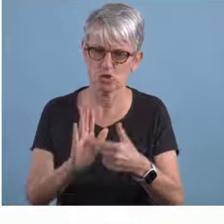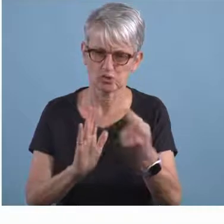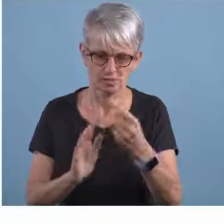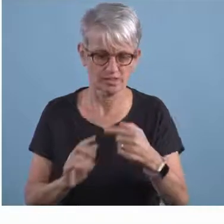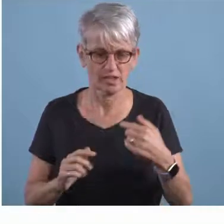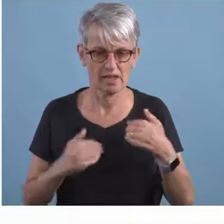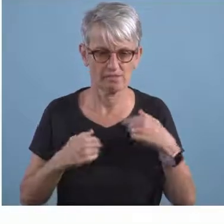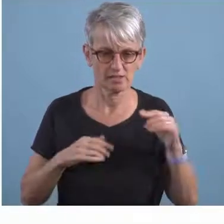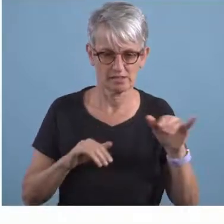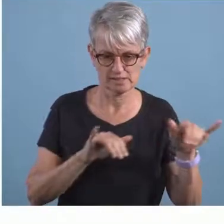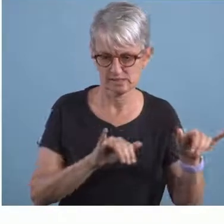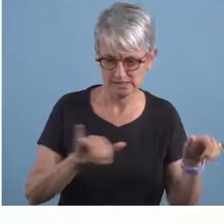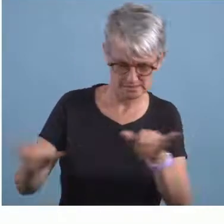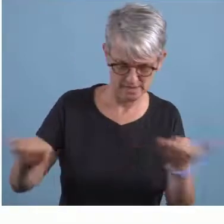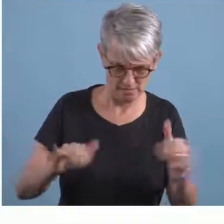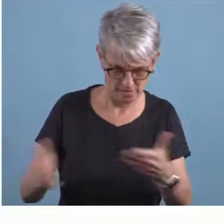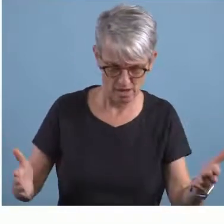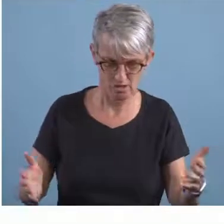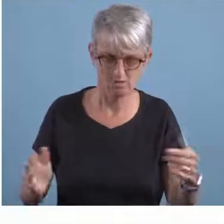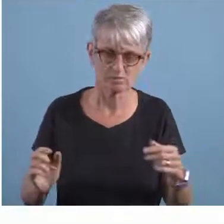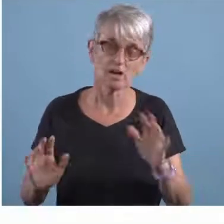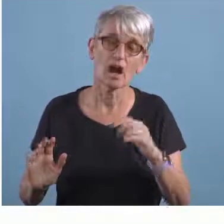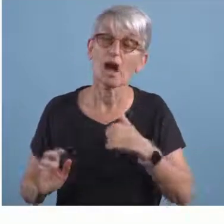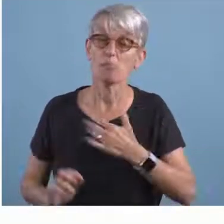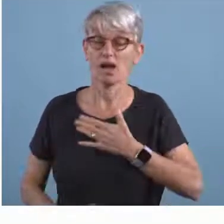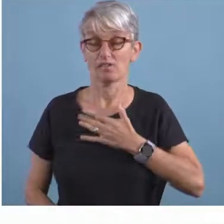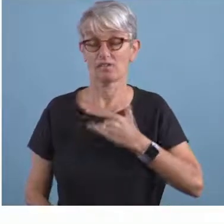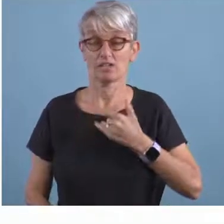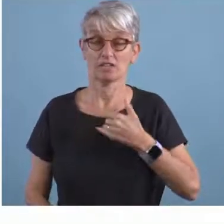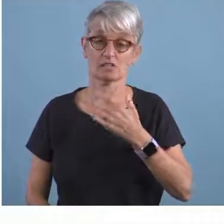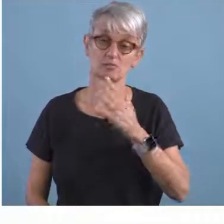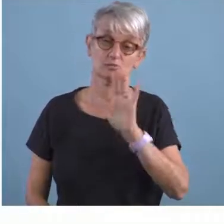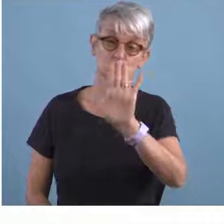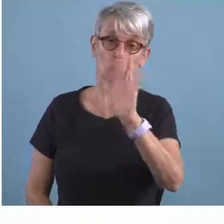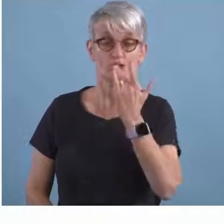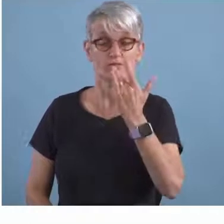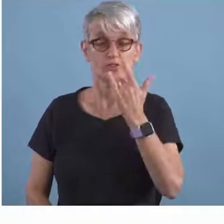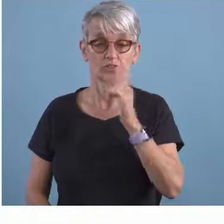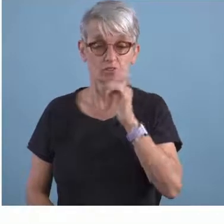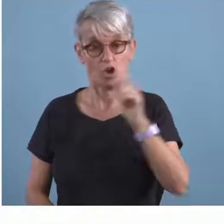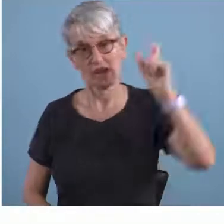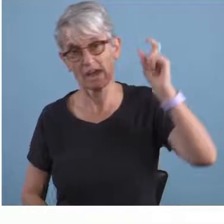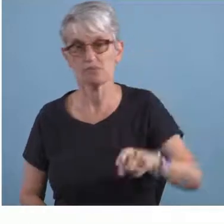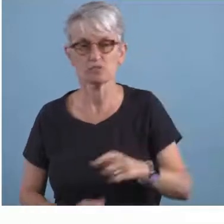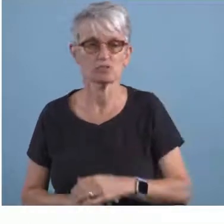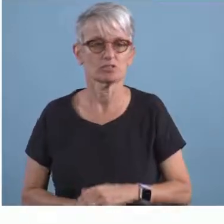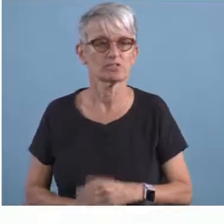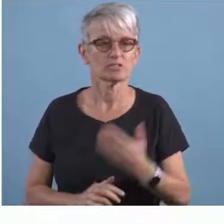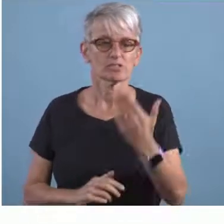same materials. I think it's a personal preference. I don't think it's necessary. 15 years